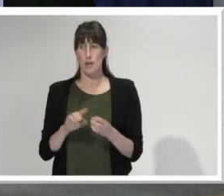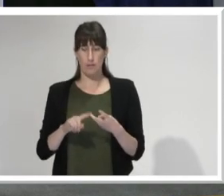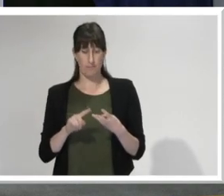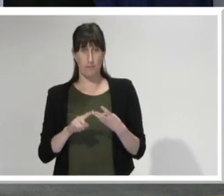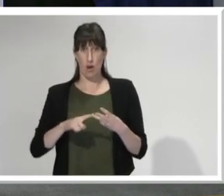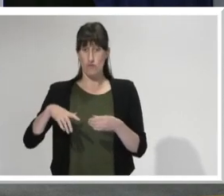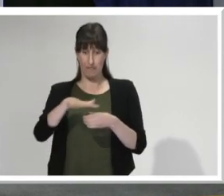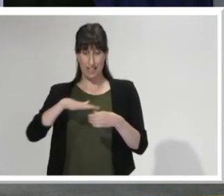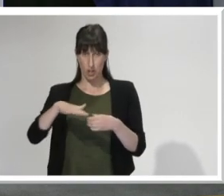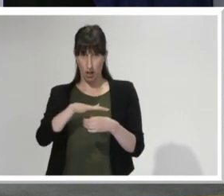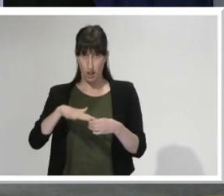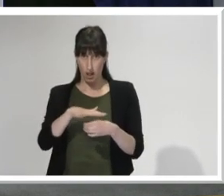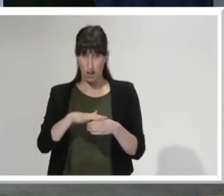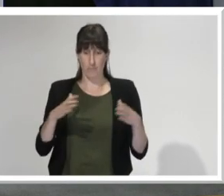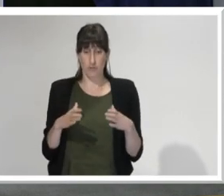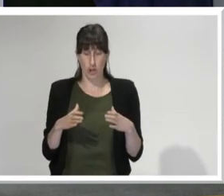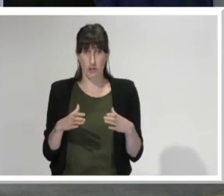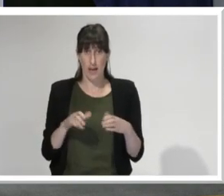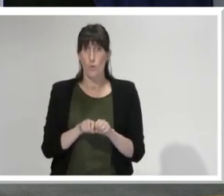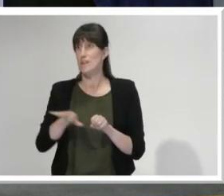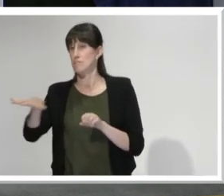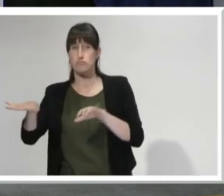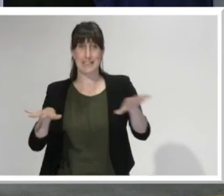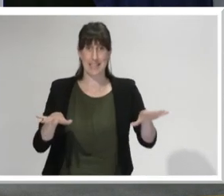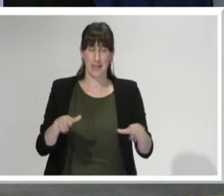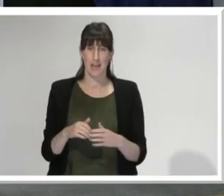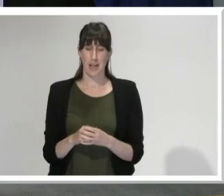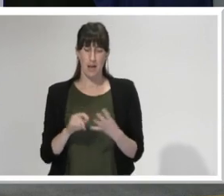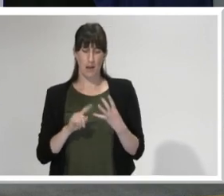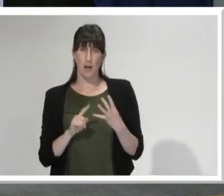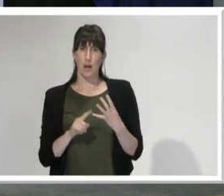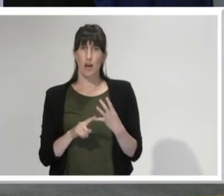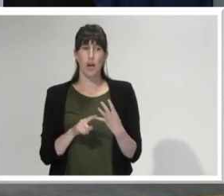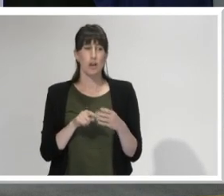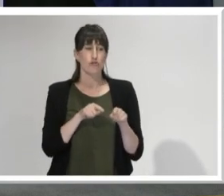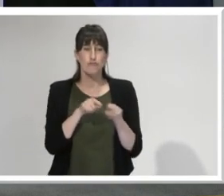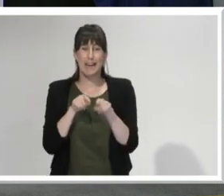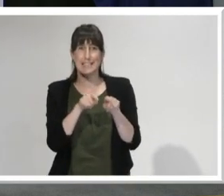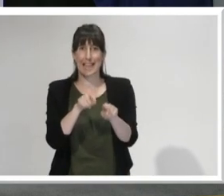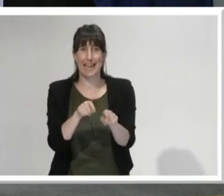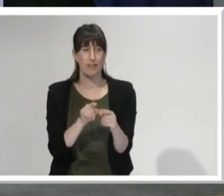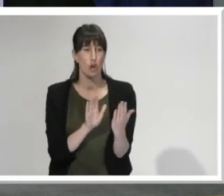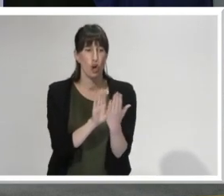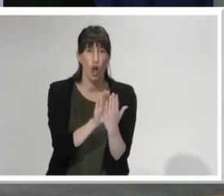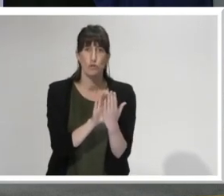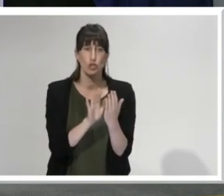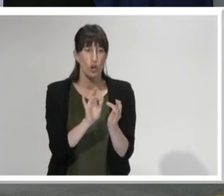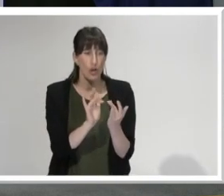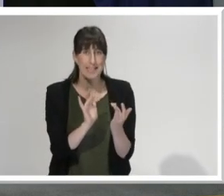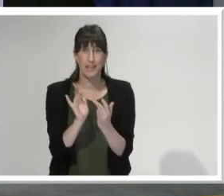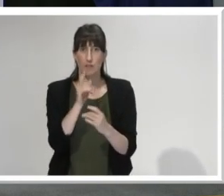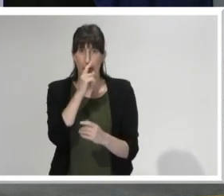are. Contact tracing and the scale of contact tracing, effectiveness of quarantine and